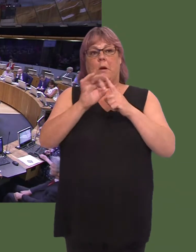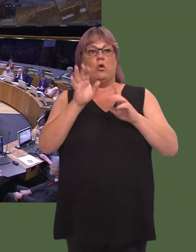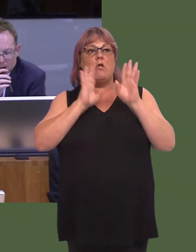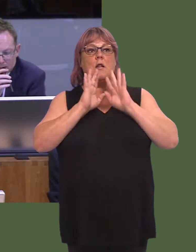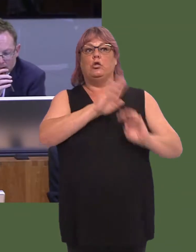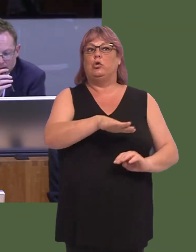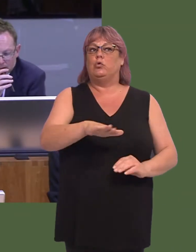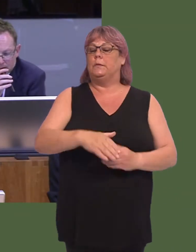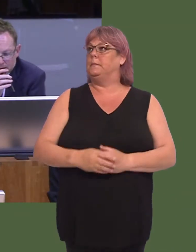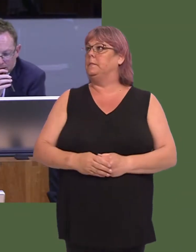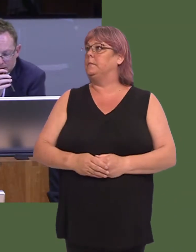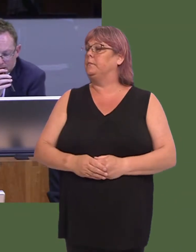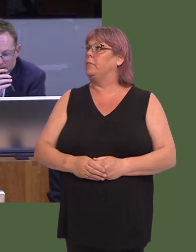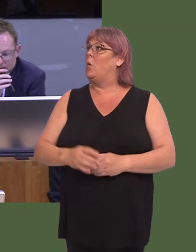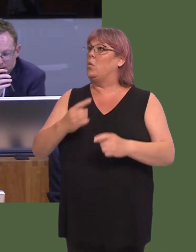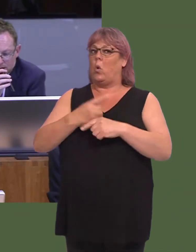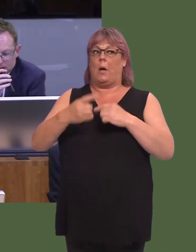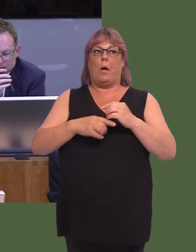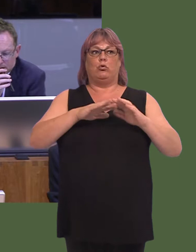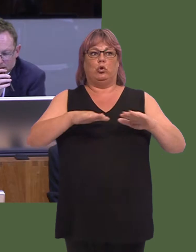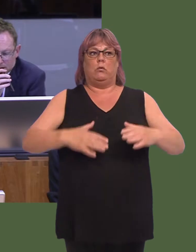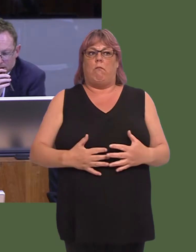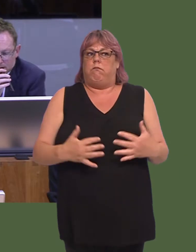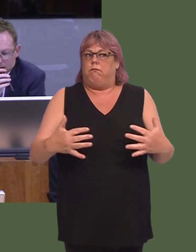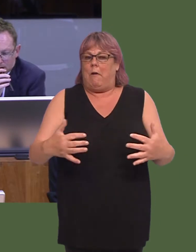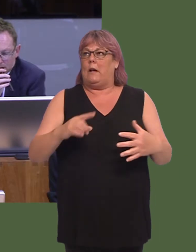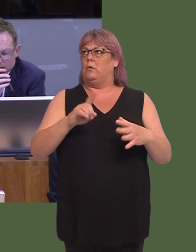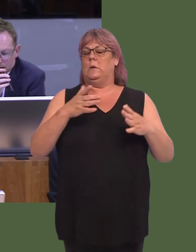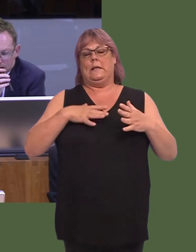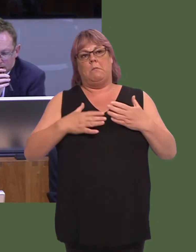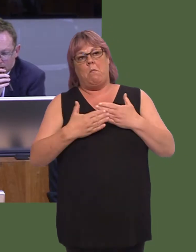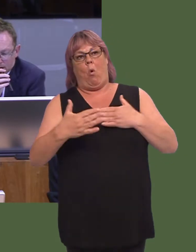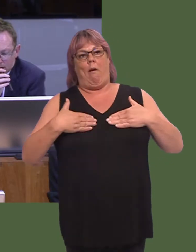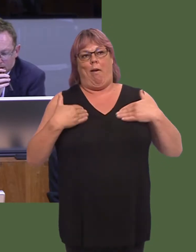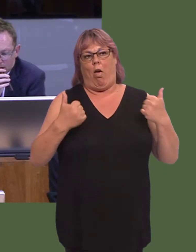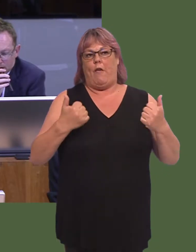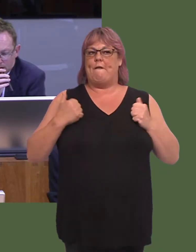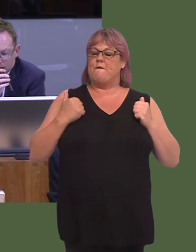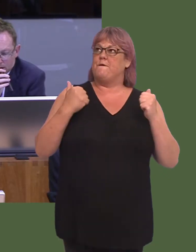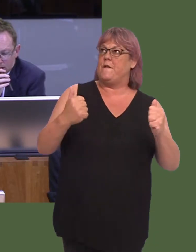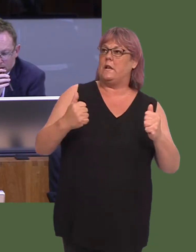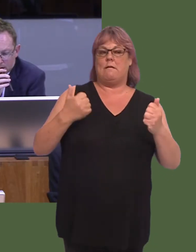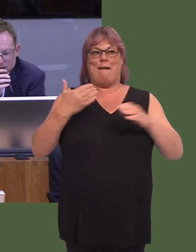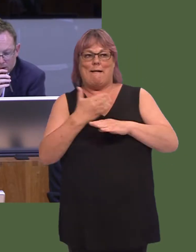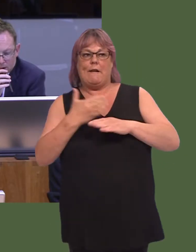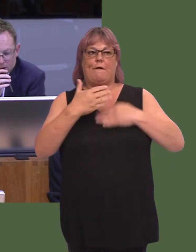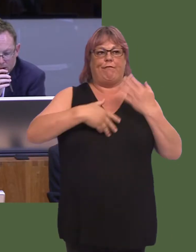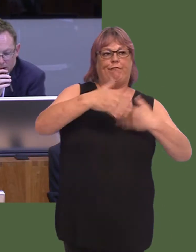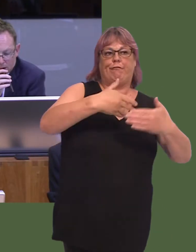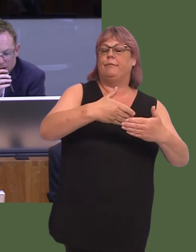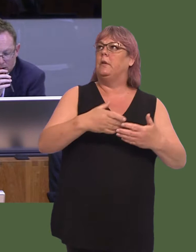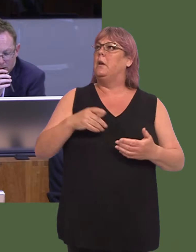play, especially young children. We talk in this place a lot about obesity, about making our kids healthy and fit and active and all the rest